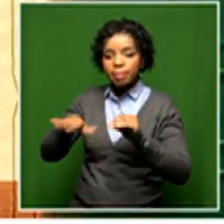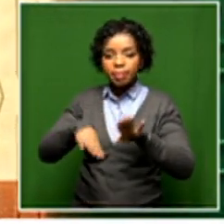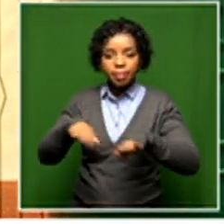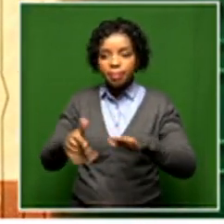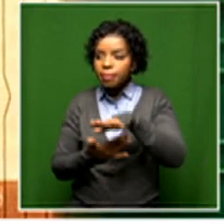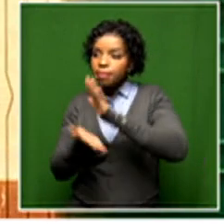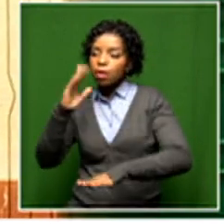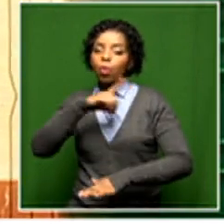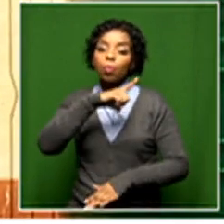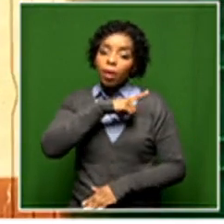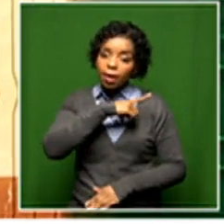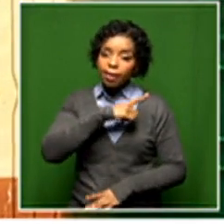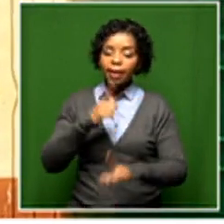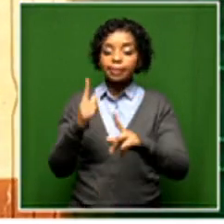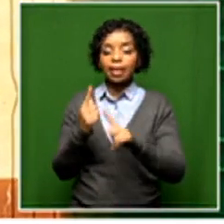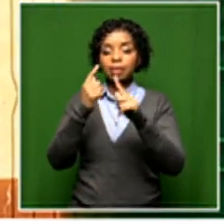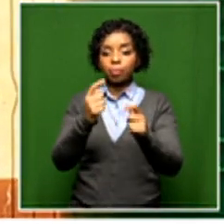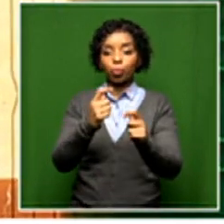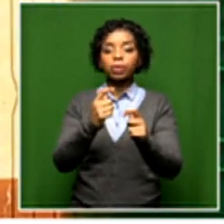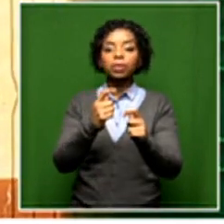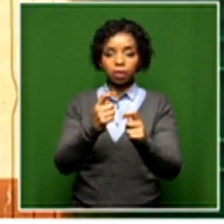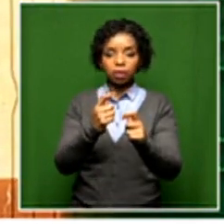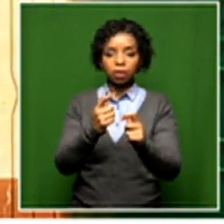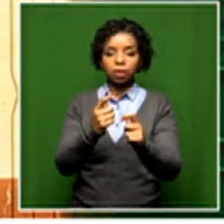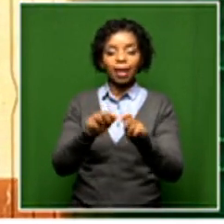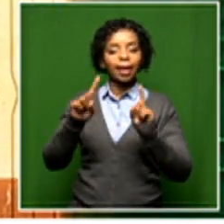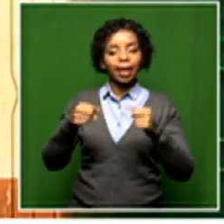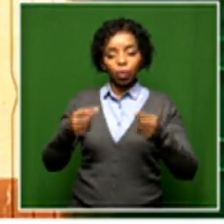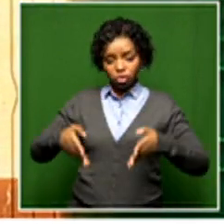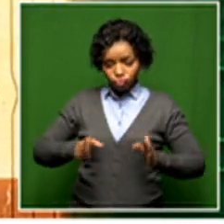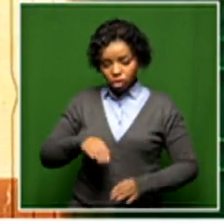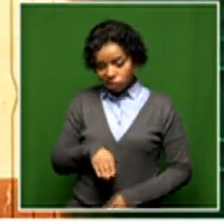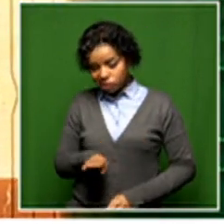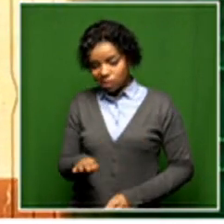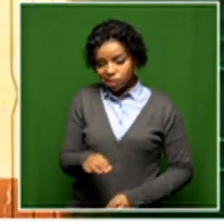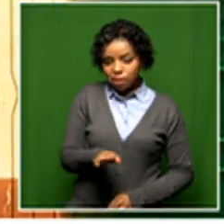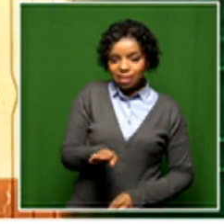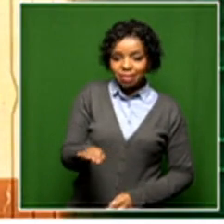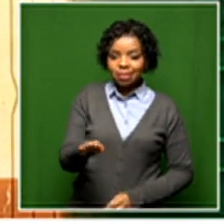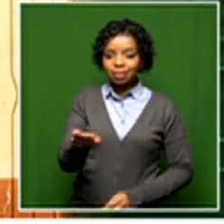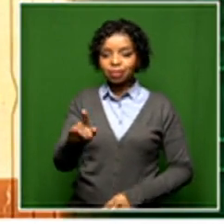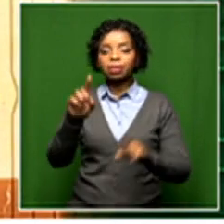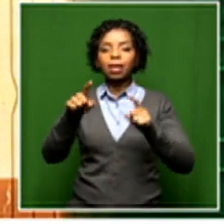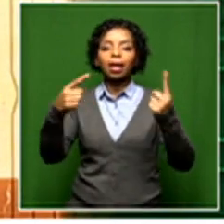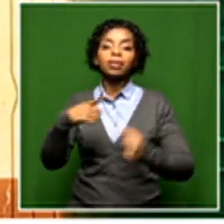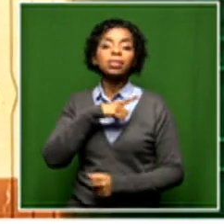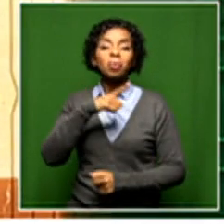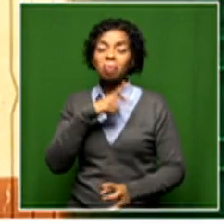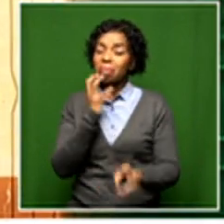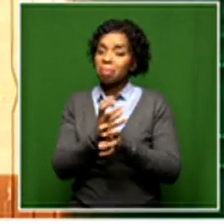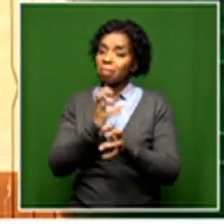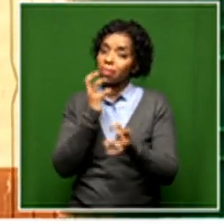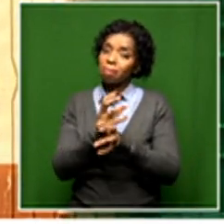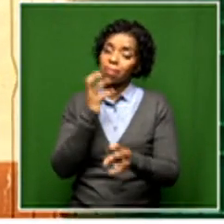the transport cannot go out through that road because it's very, very, very